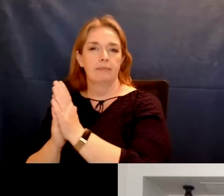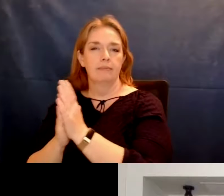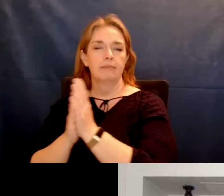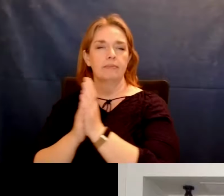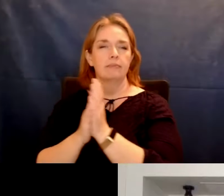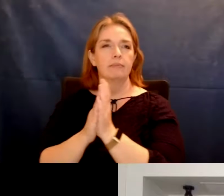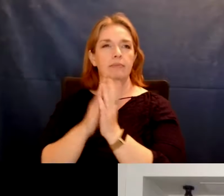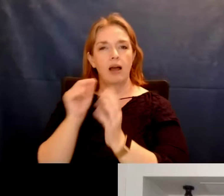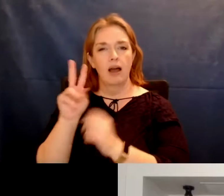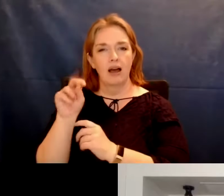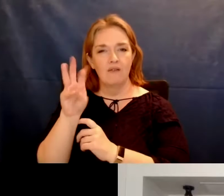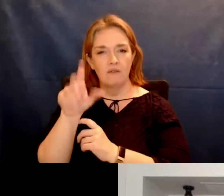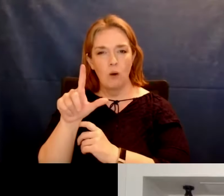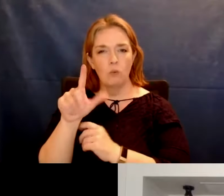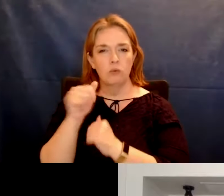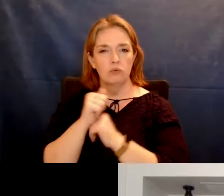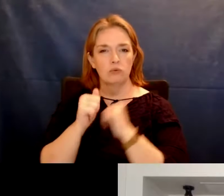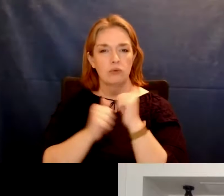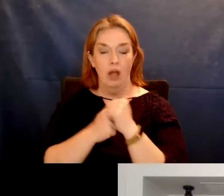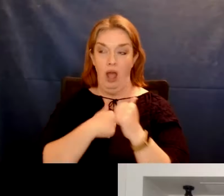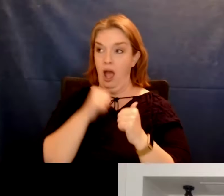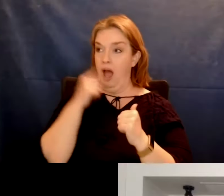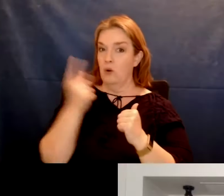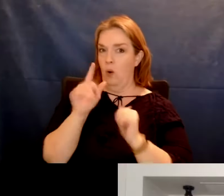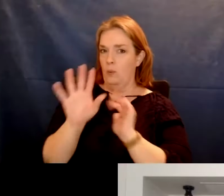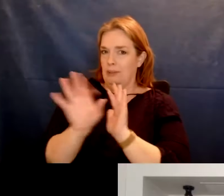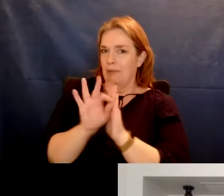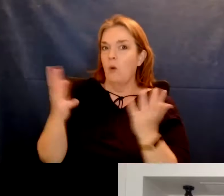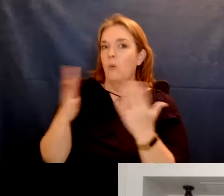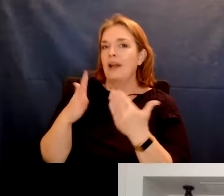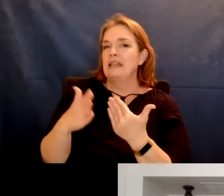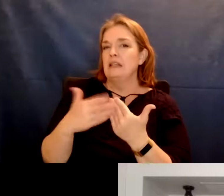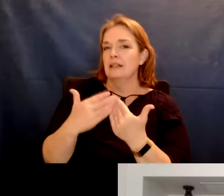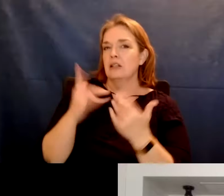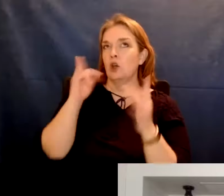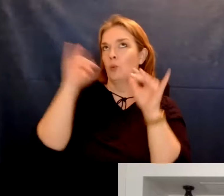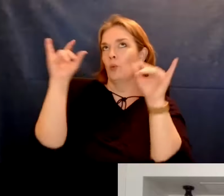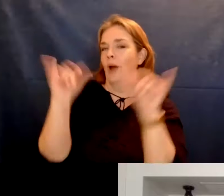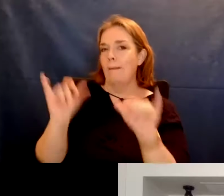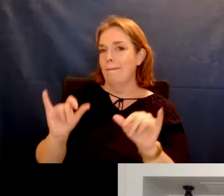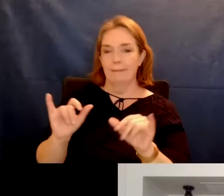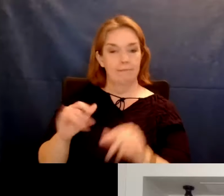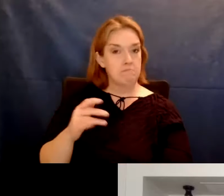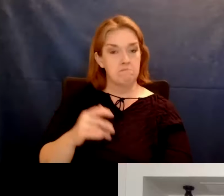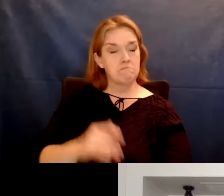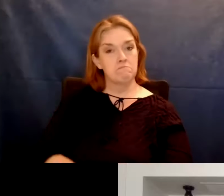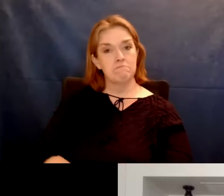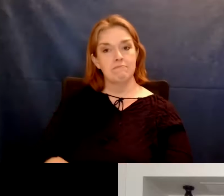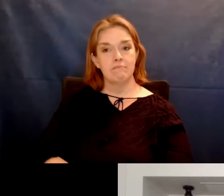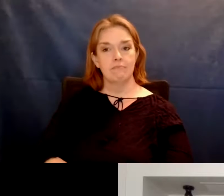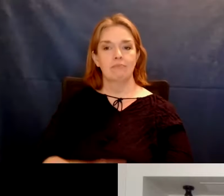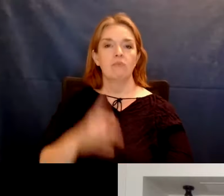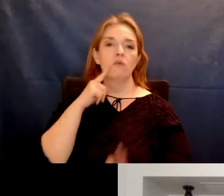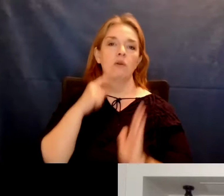take the easy rhyme on these, the way that boil,